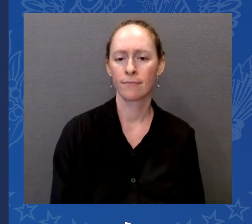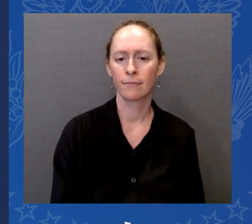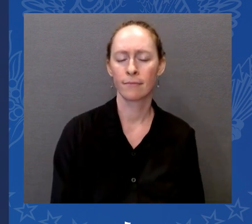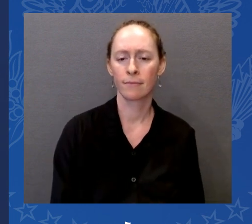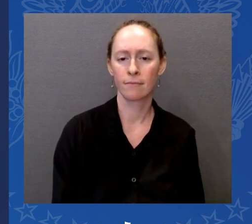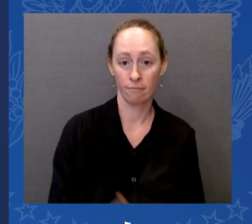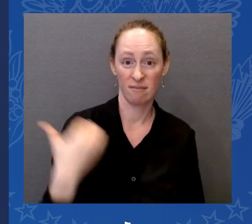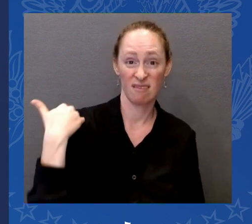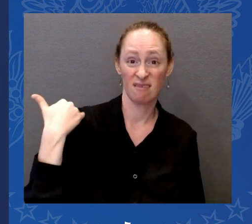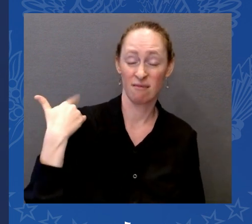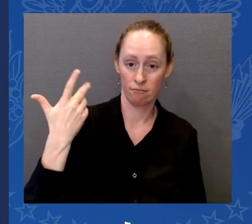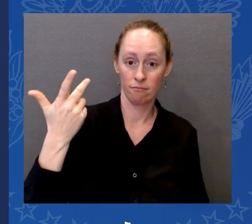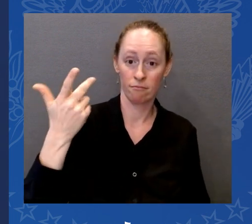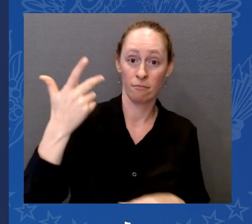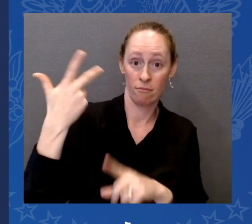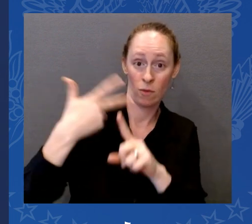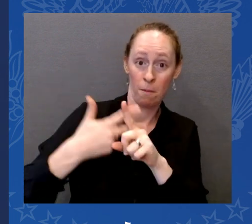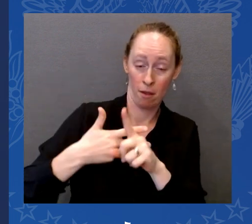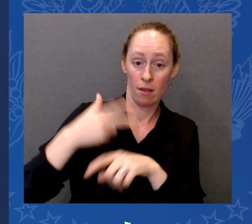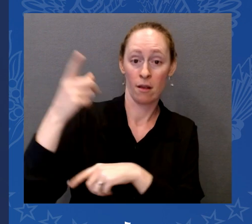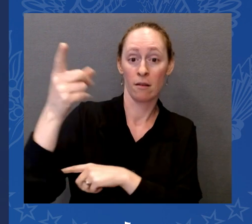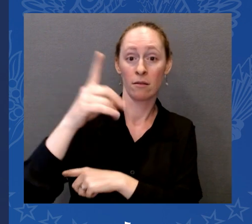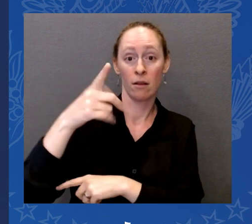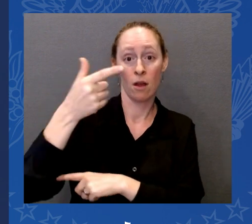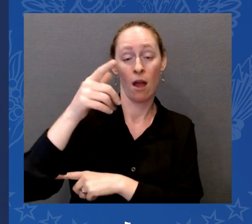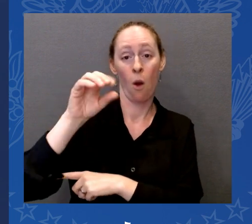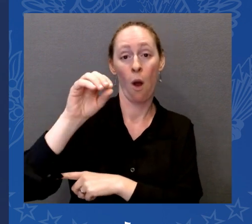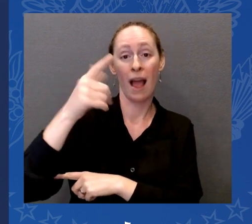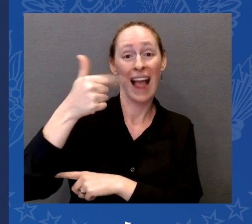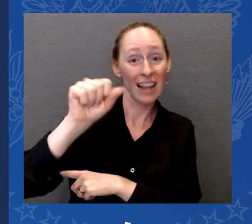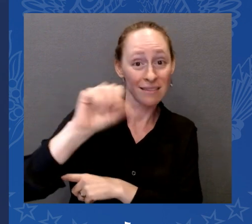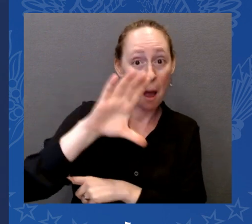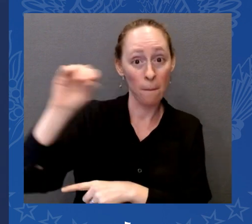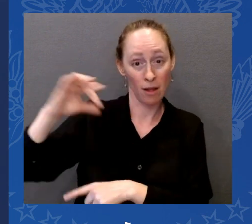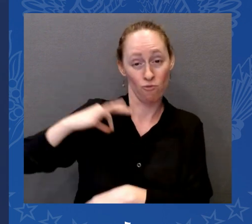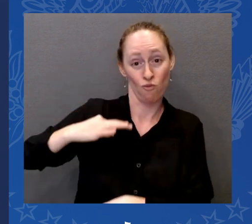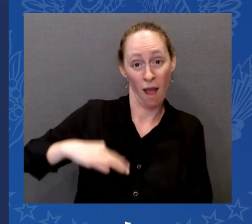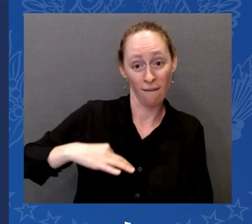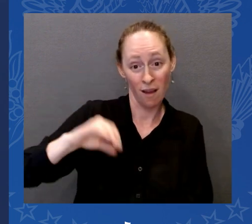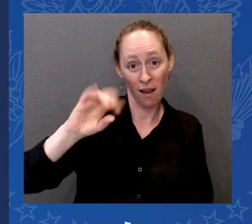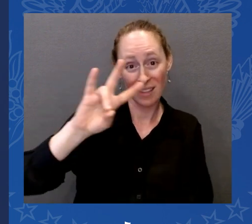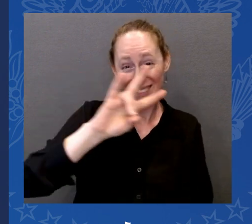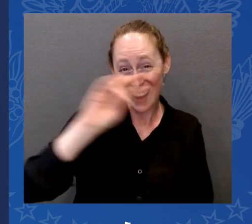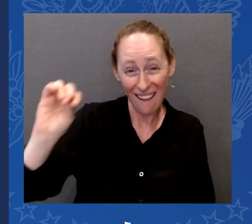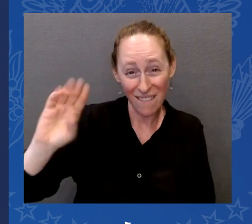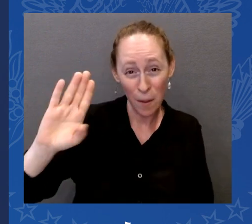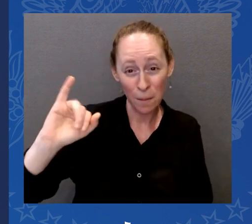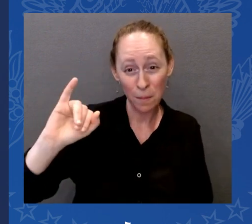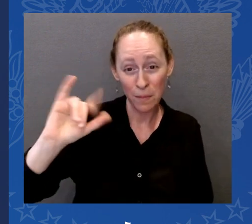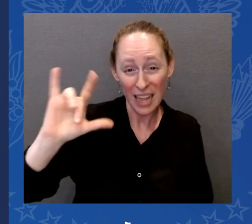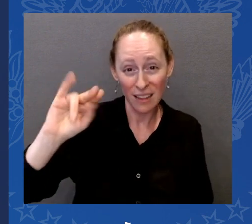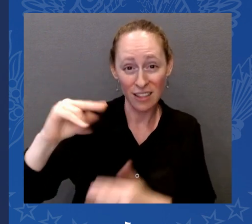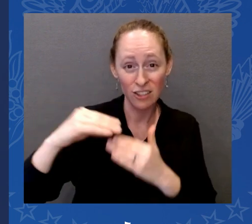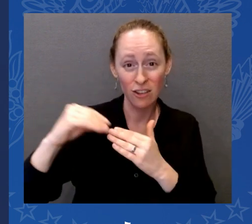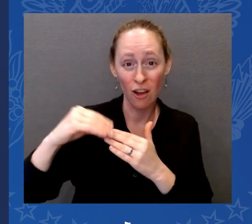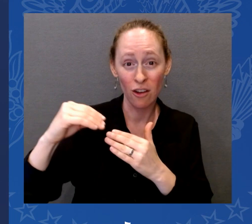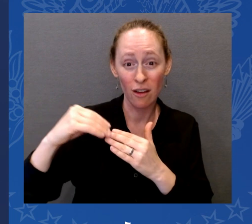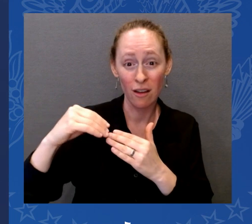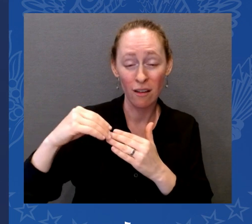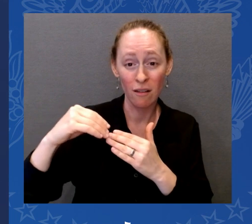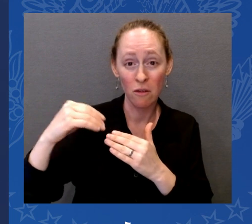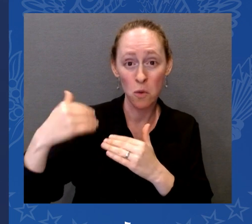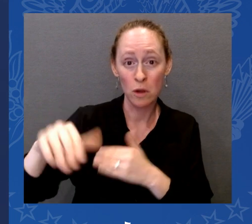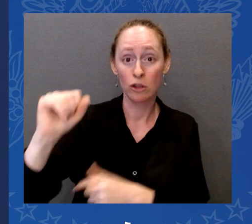90 days. Shell announced just this morning that it made $9.5